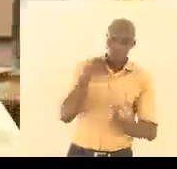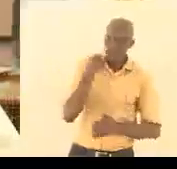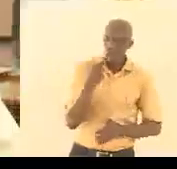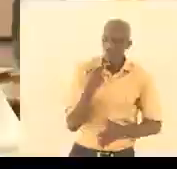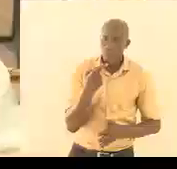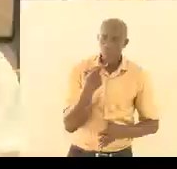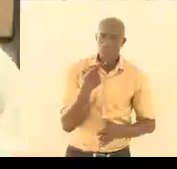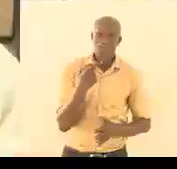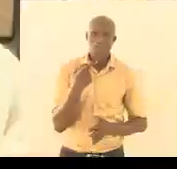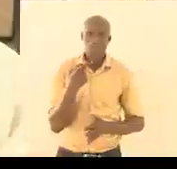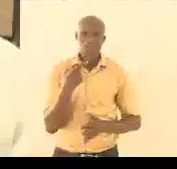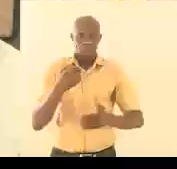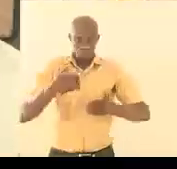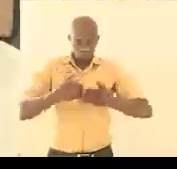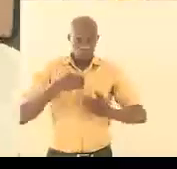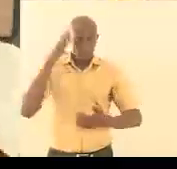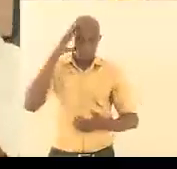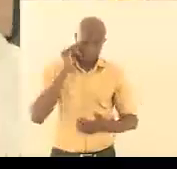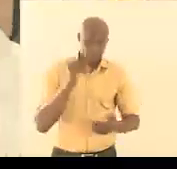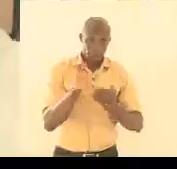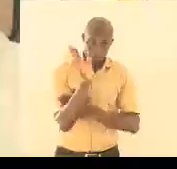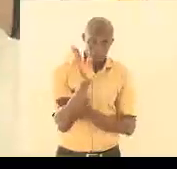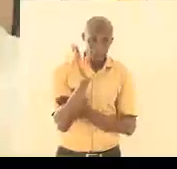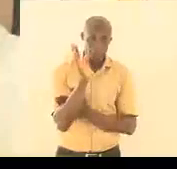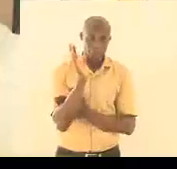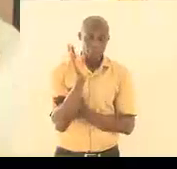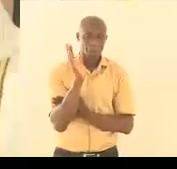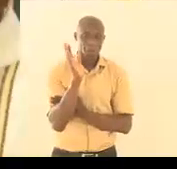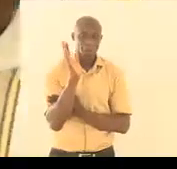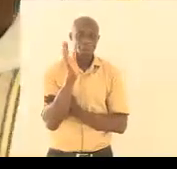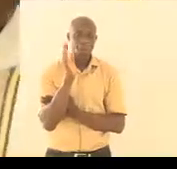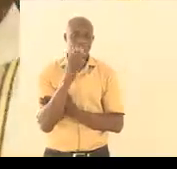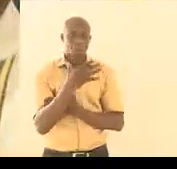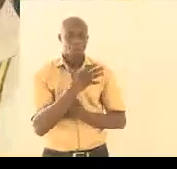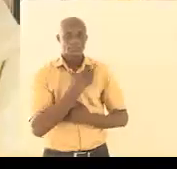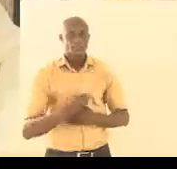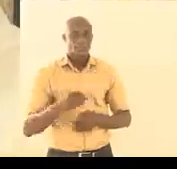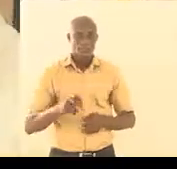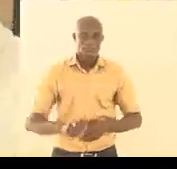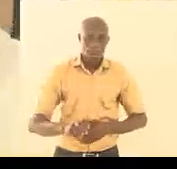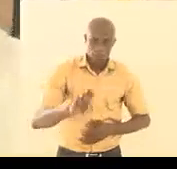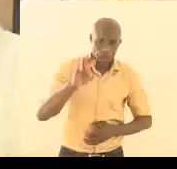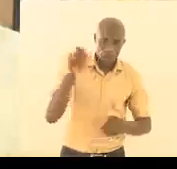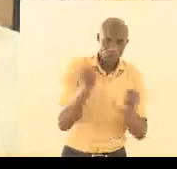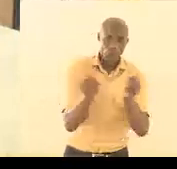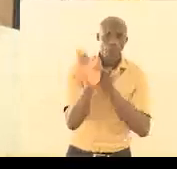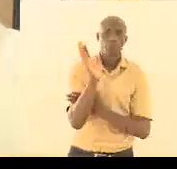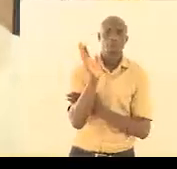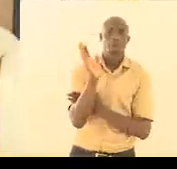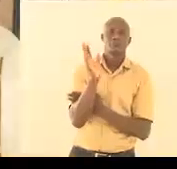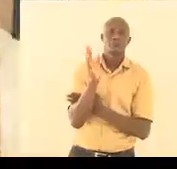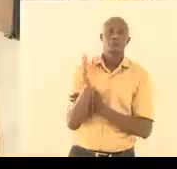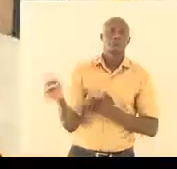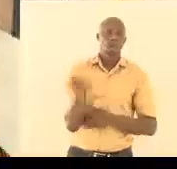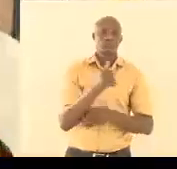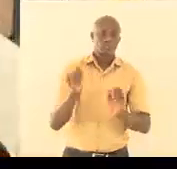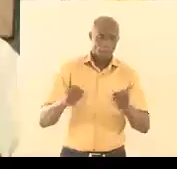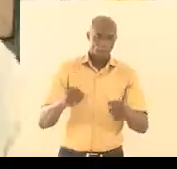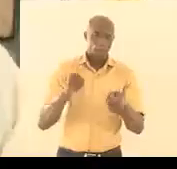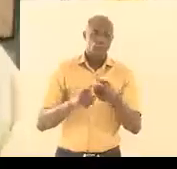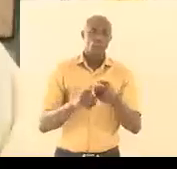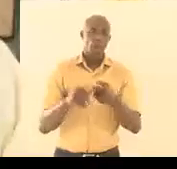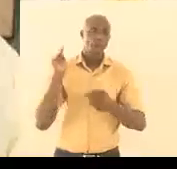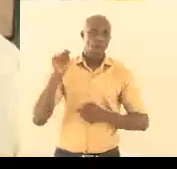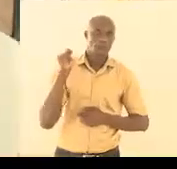Those who have experienced God and have journeyed with God, they are able